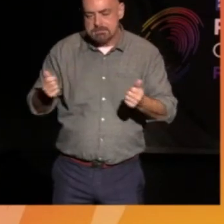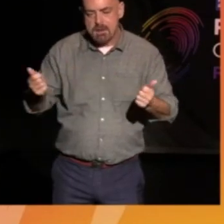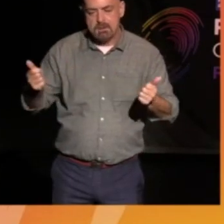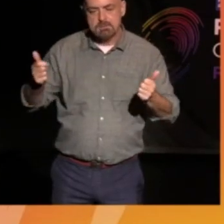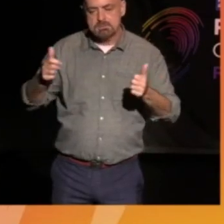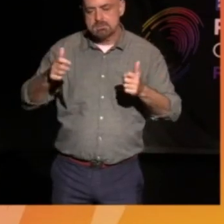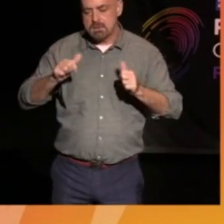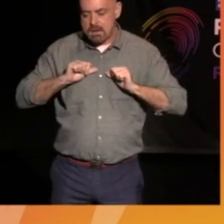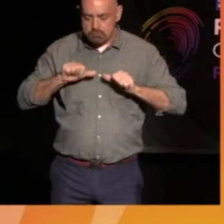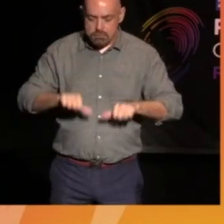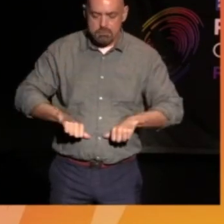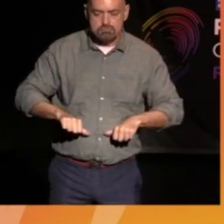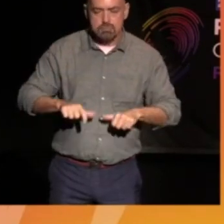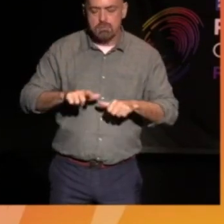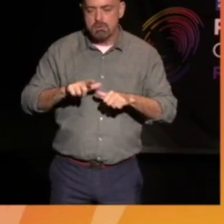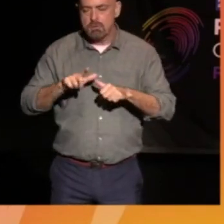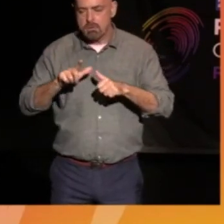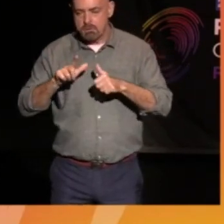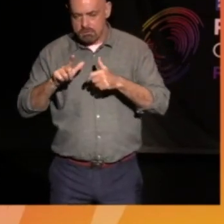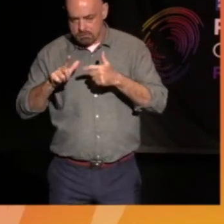and also, as been mentioned,